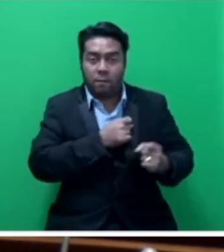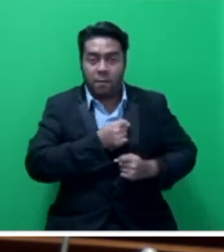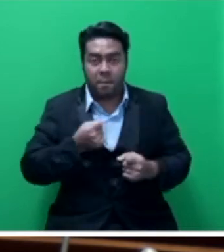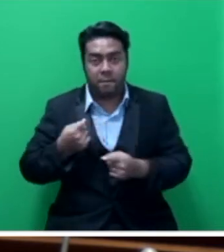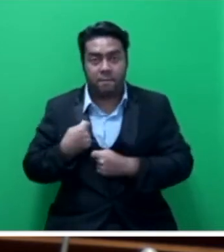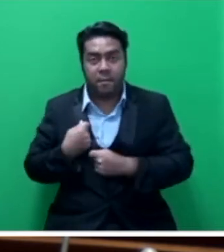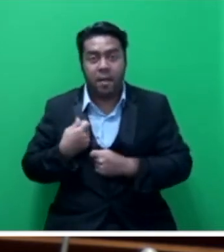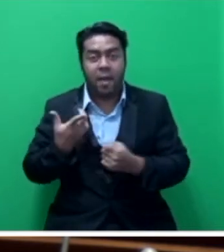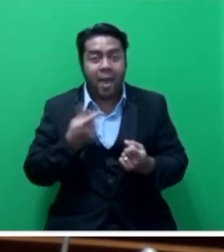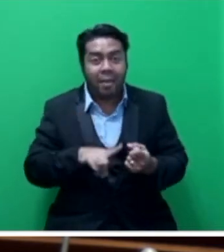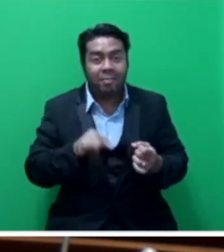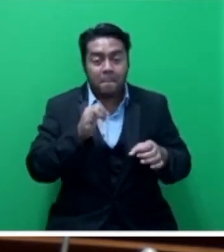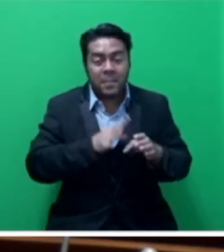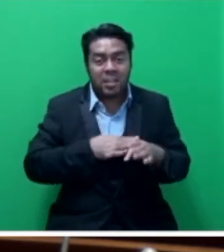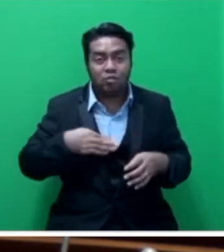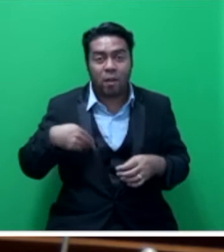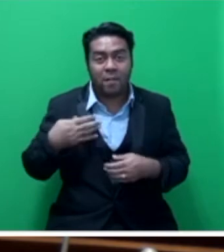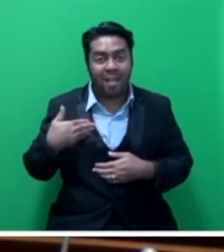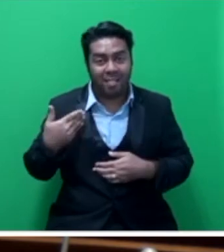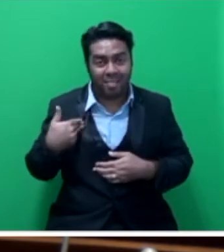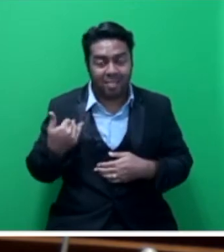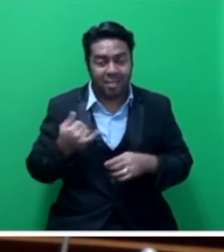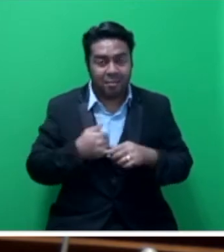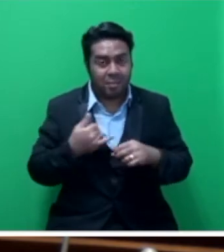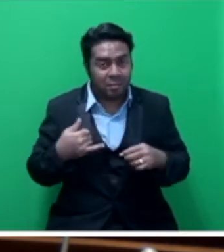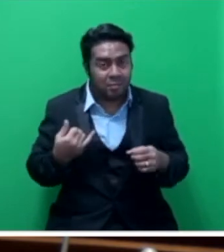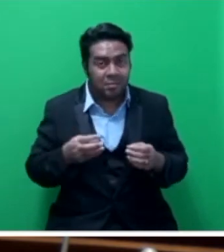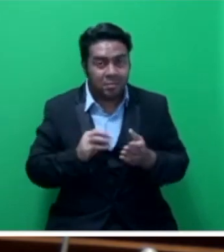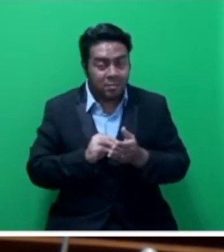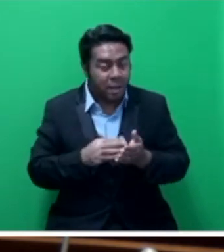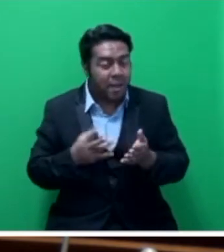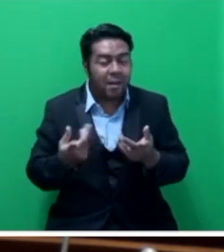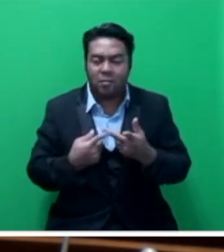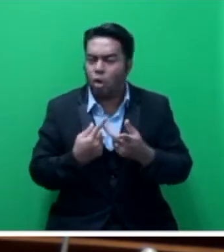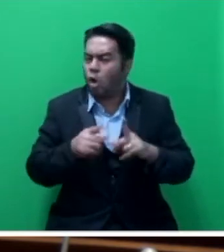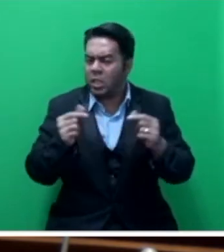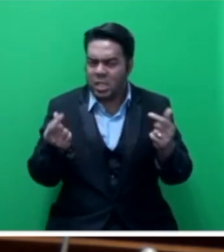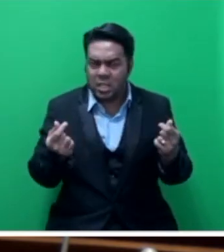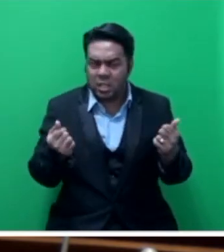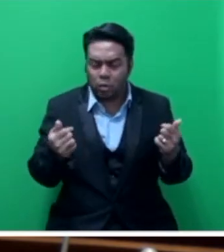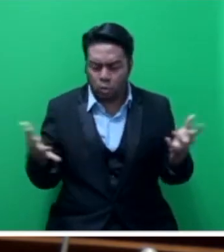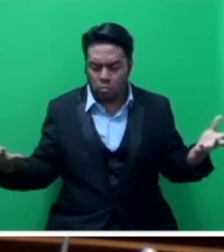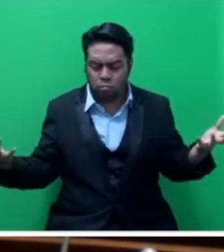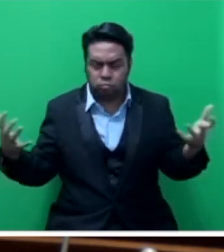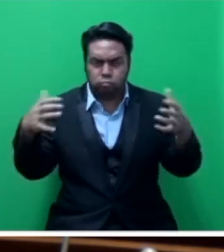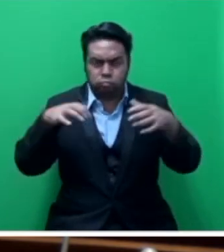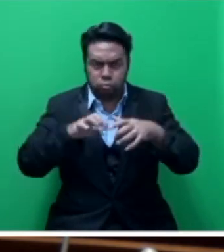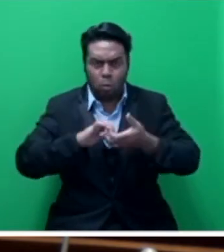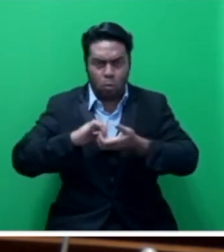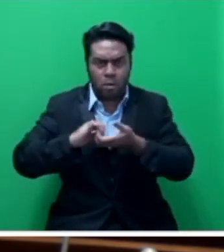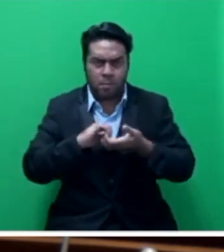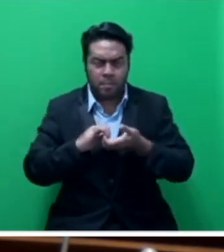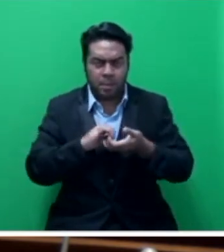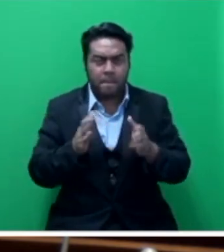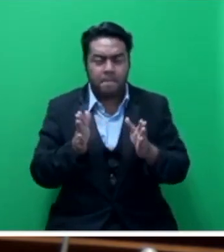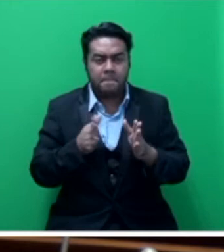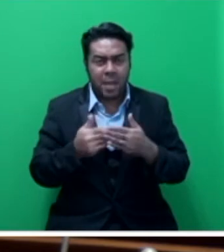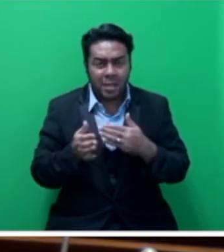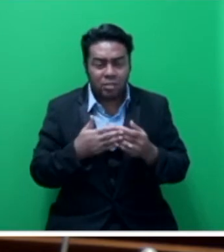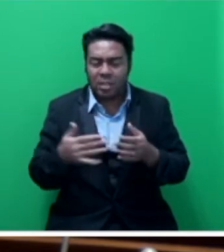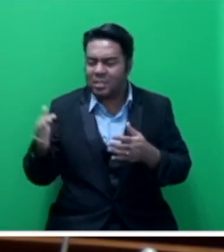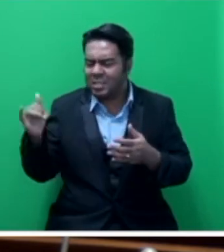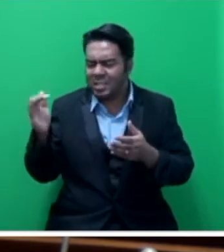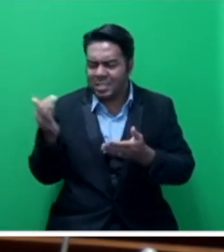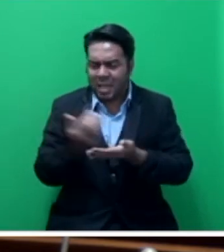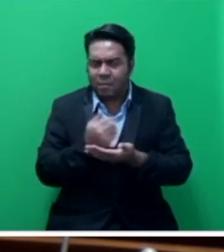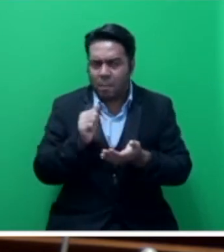and the private sector, Mr. Speaker, sir. It is not easy facilitating and managing safe entry of all